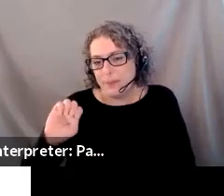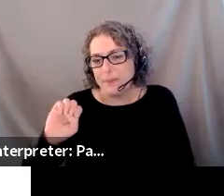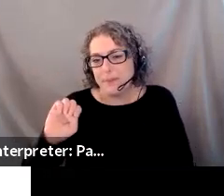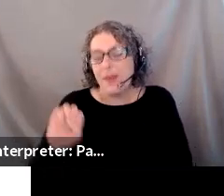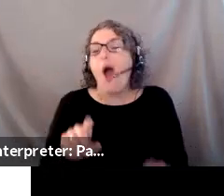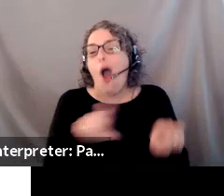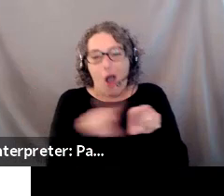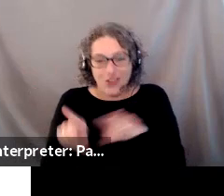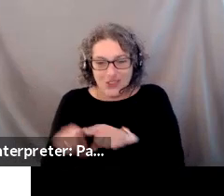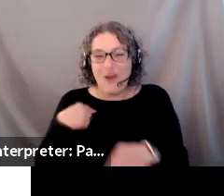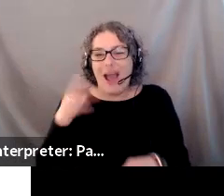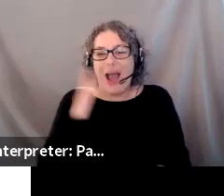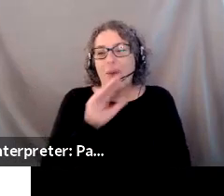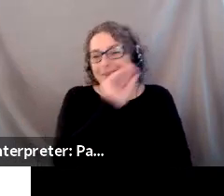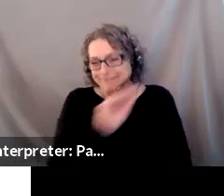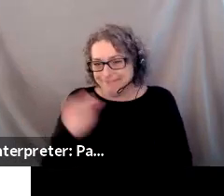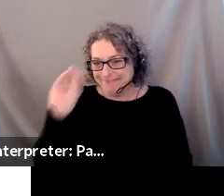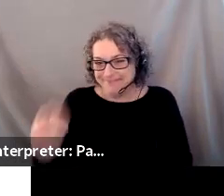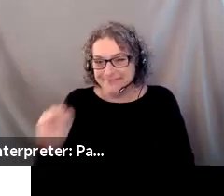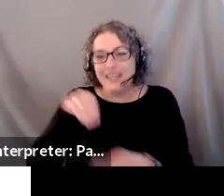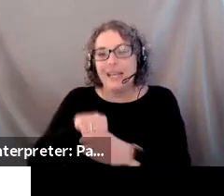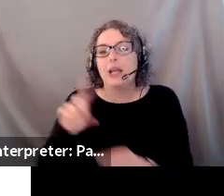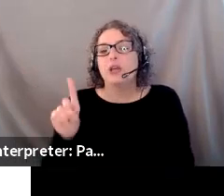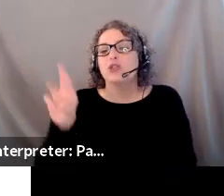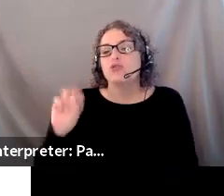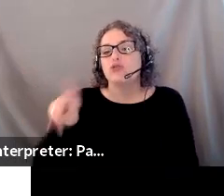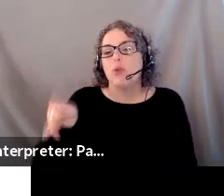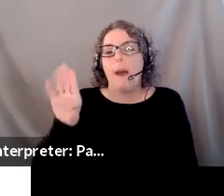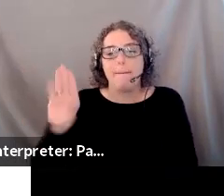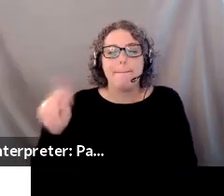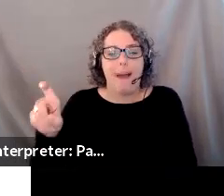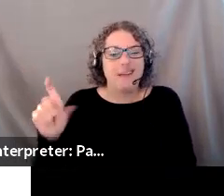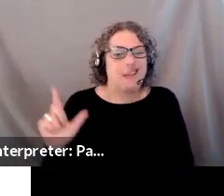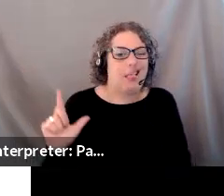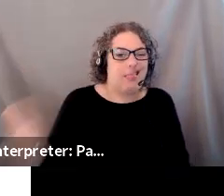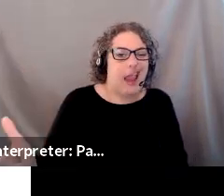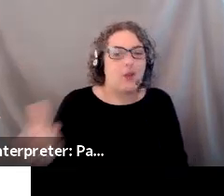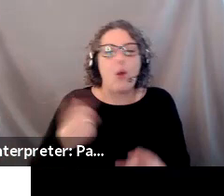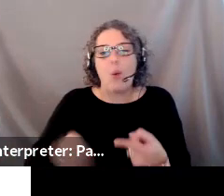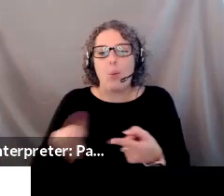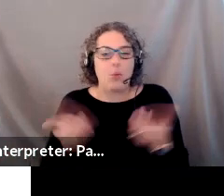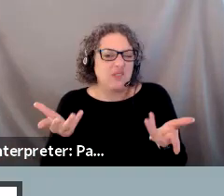the Dropbox later here when I'm done.